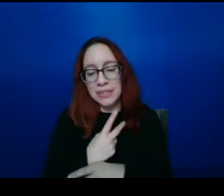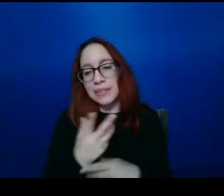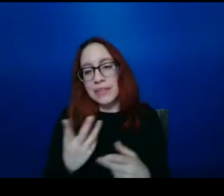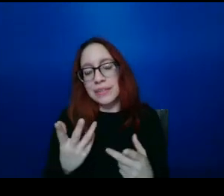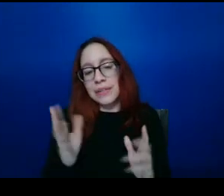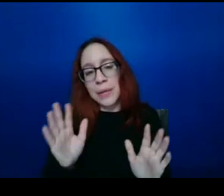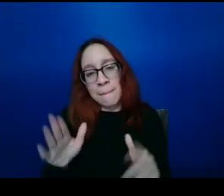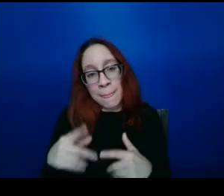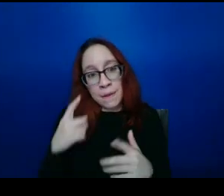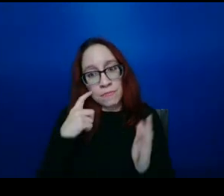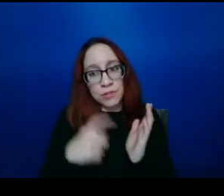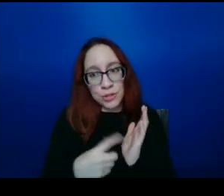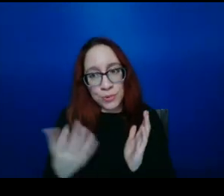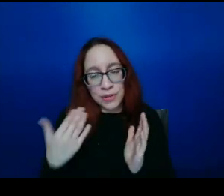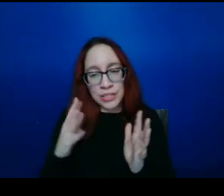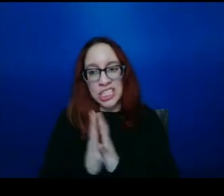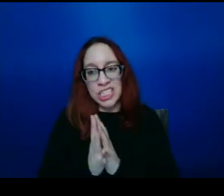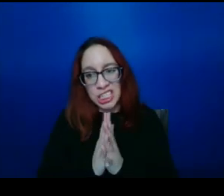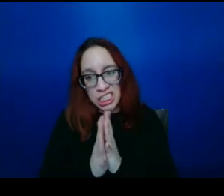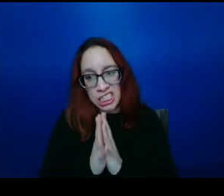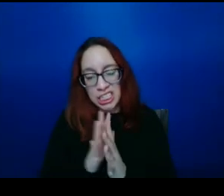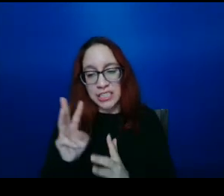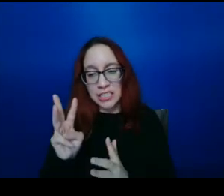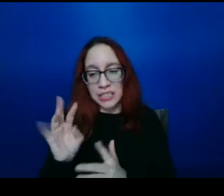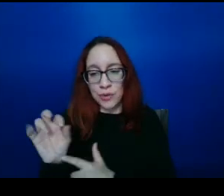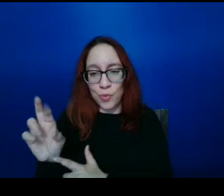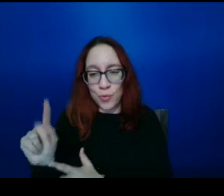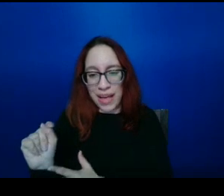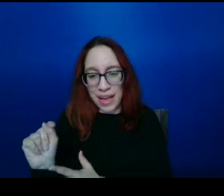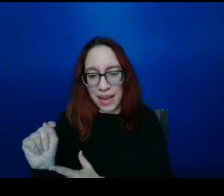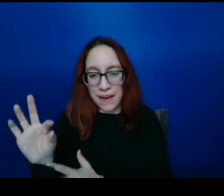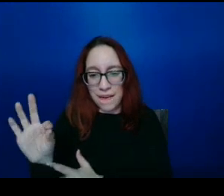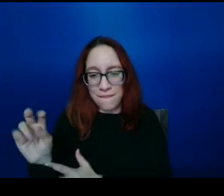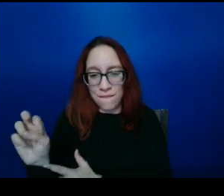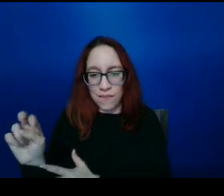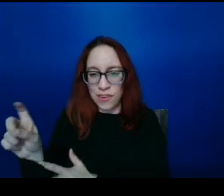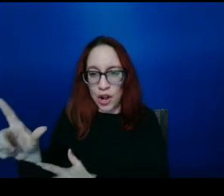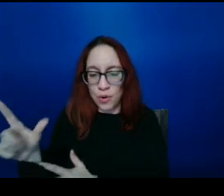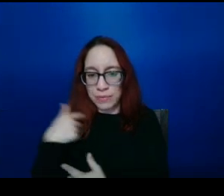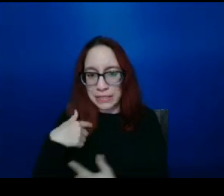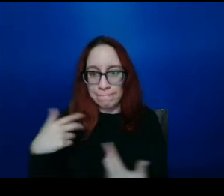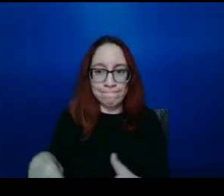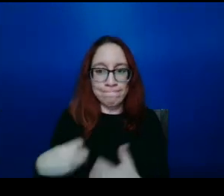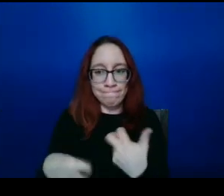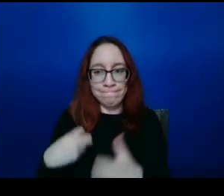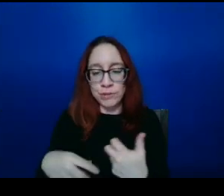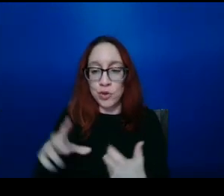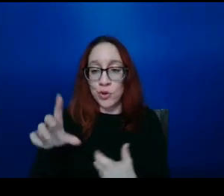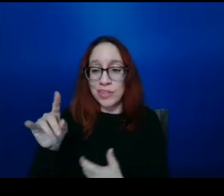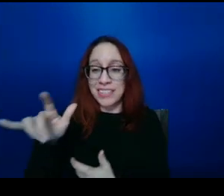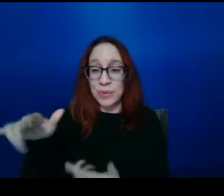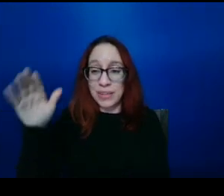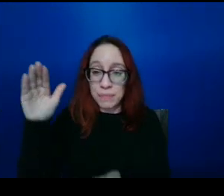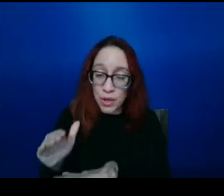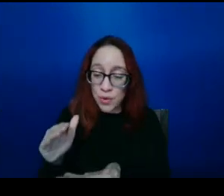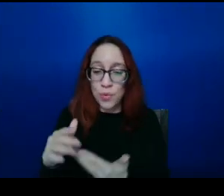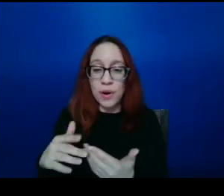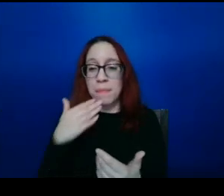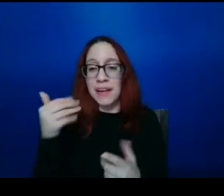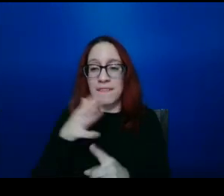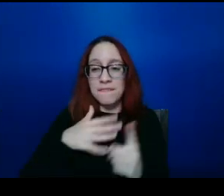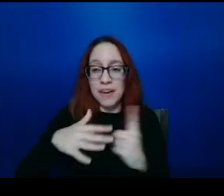as pointed out earlier, the traffic along Woolbright and Federal has become a big problem. So keeping density lower will help us do that, and also a better